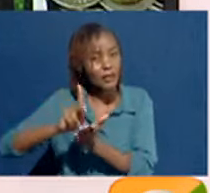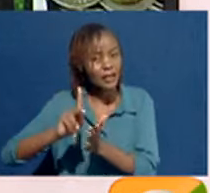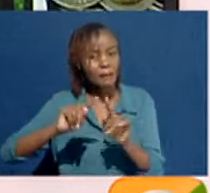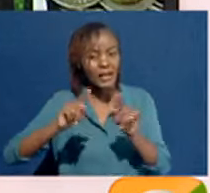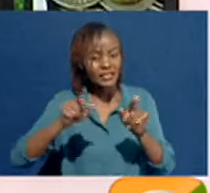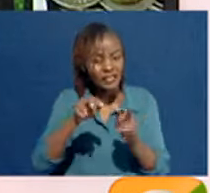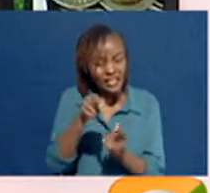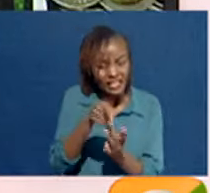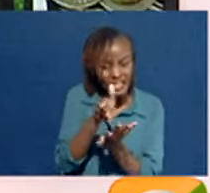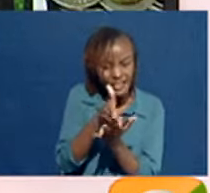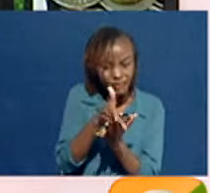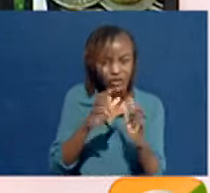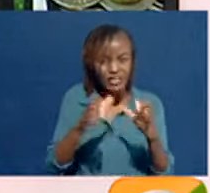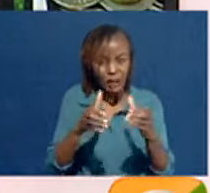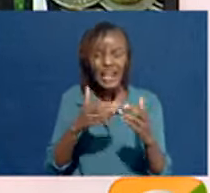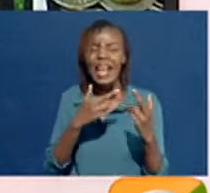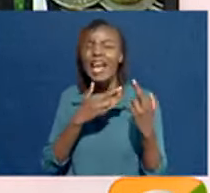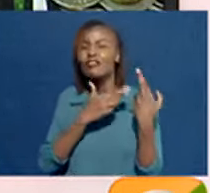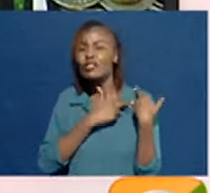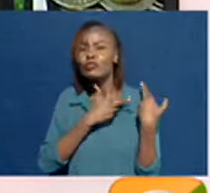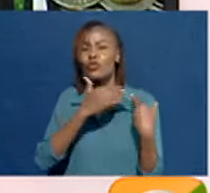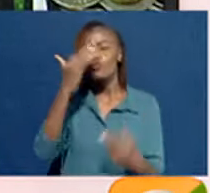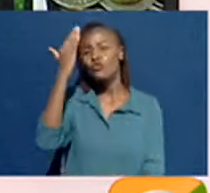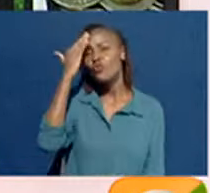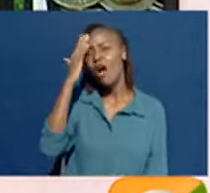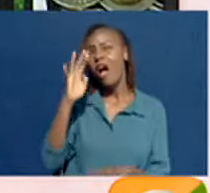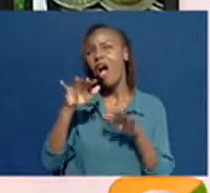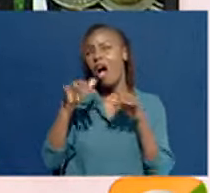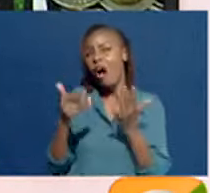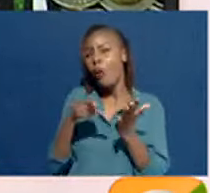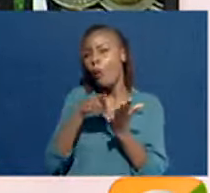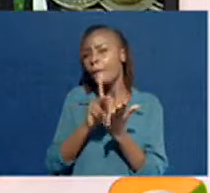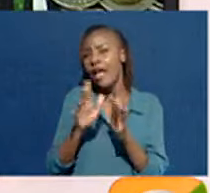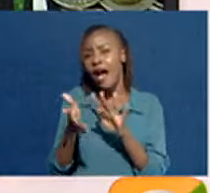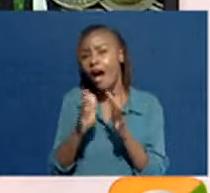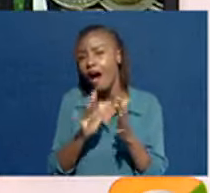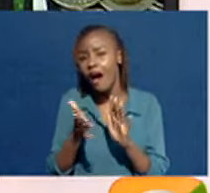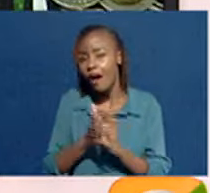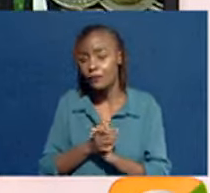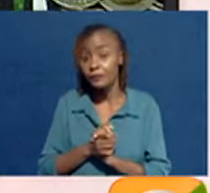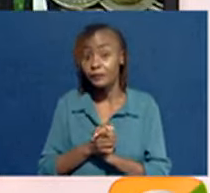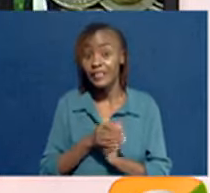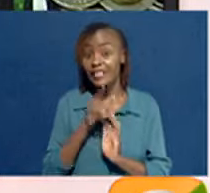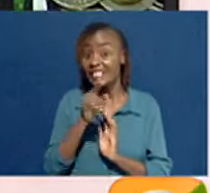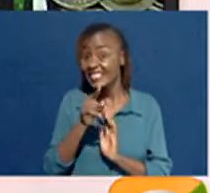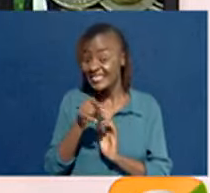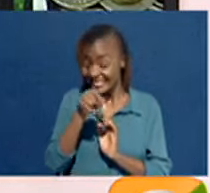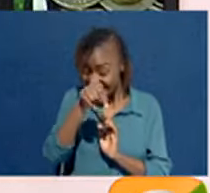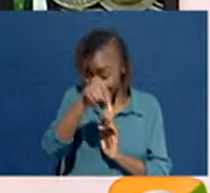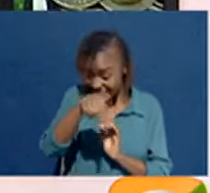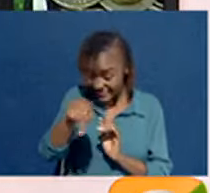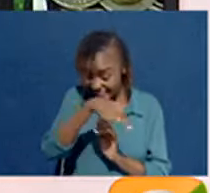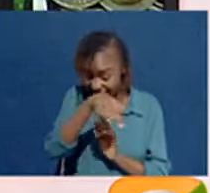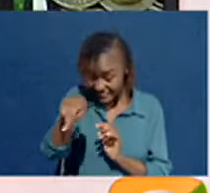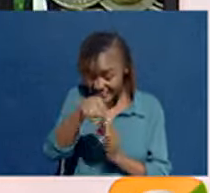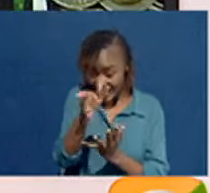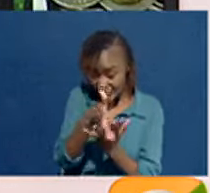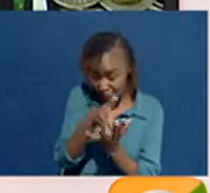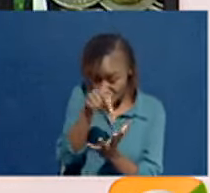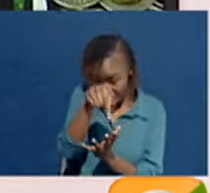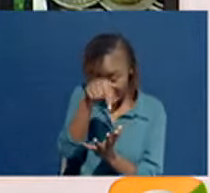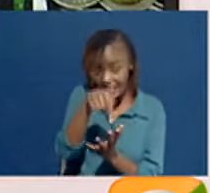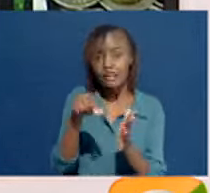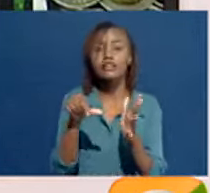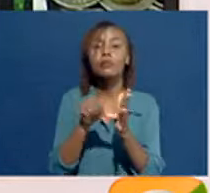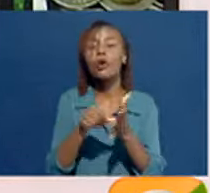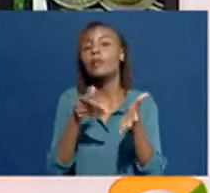unregulated voluntary market system. And this is what we've been saying is problematic. Many are raising issues with